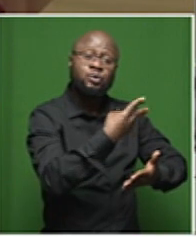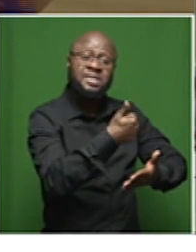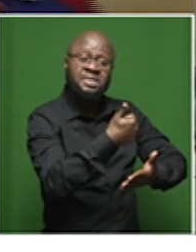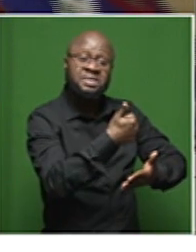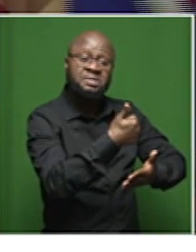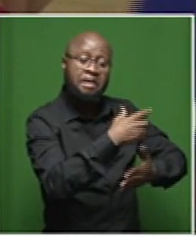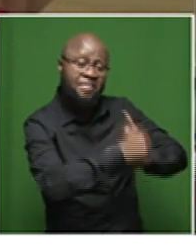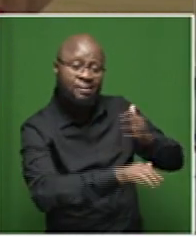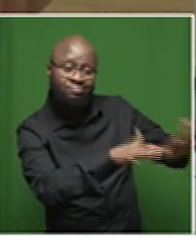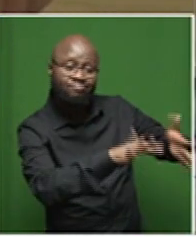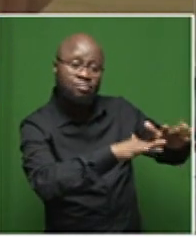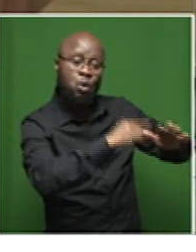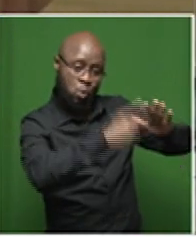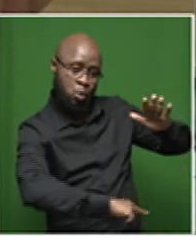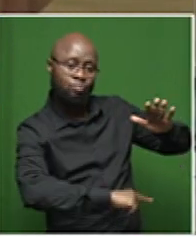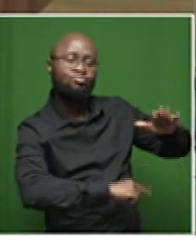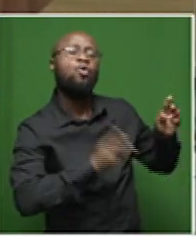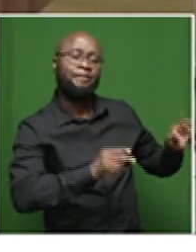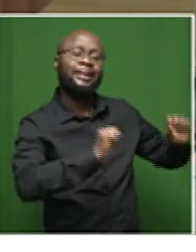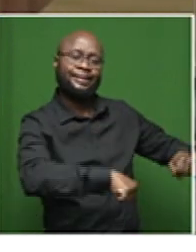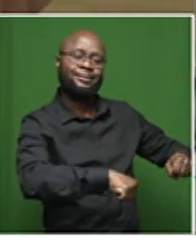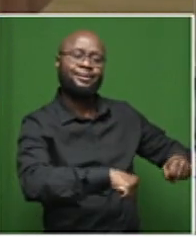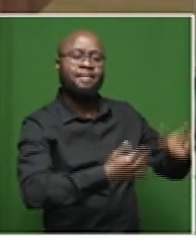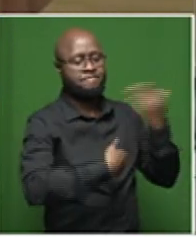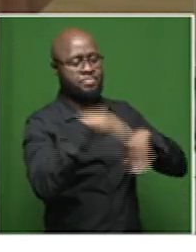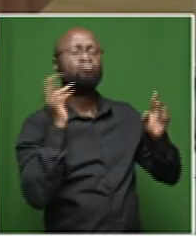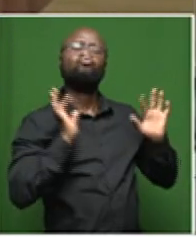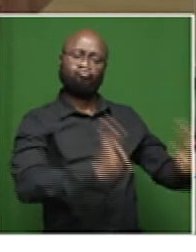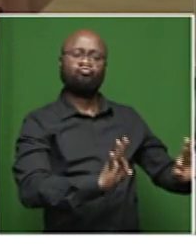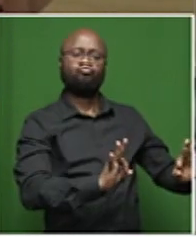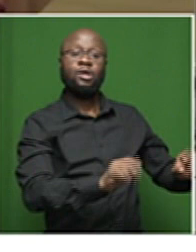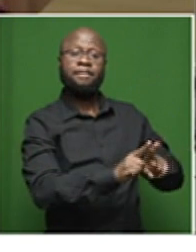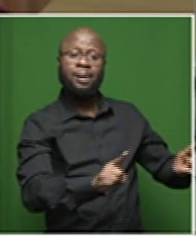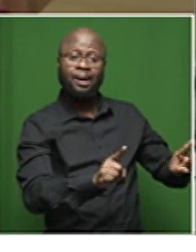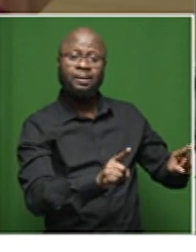sometimes normalizes. But with some of them, it goes